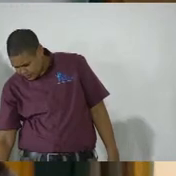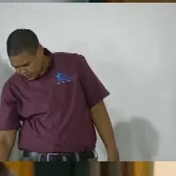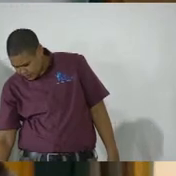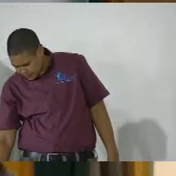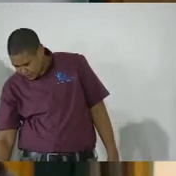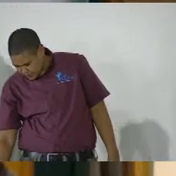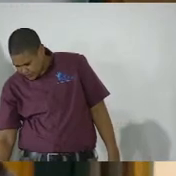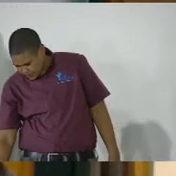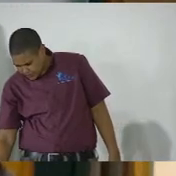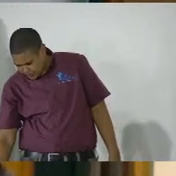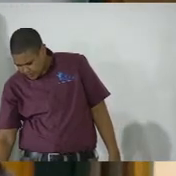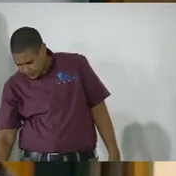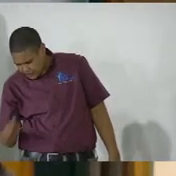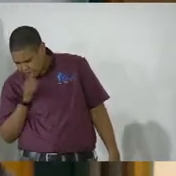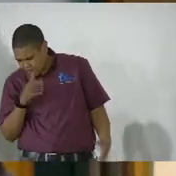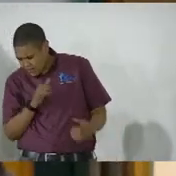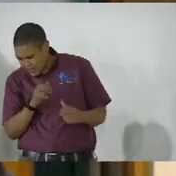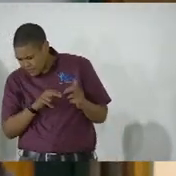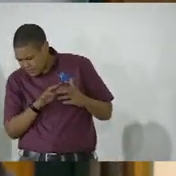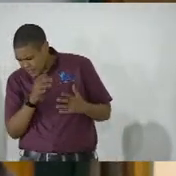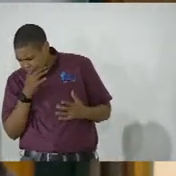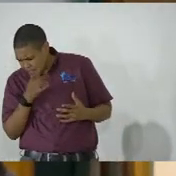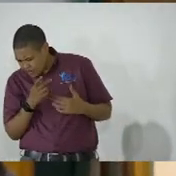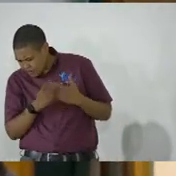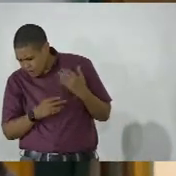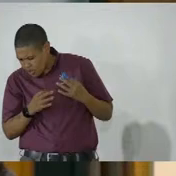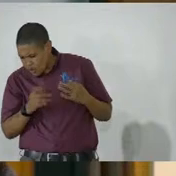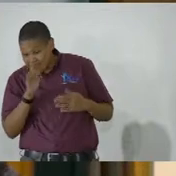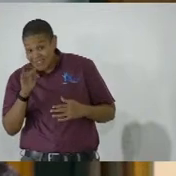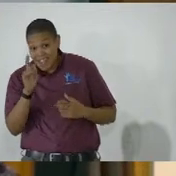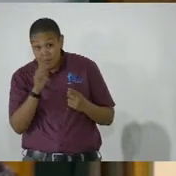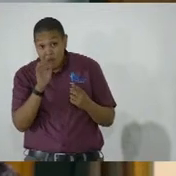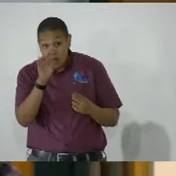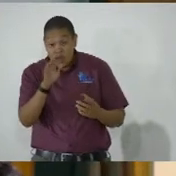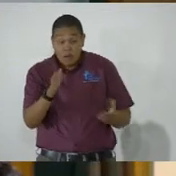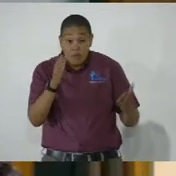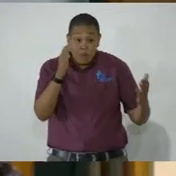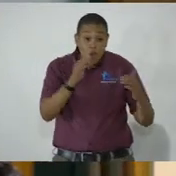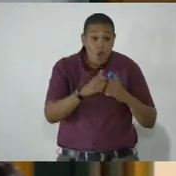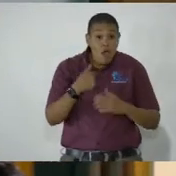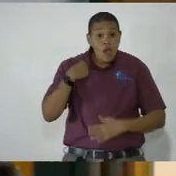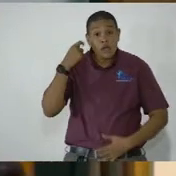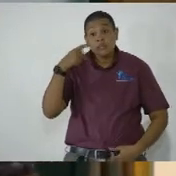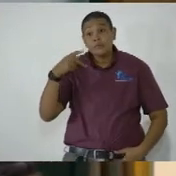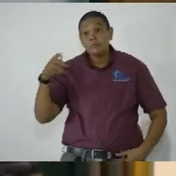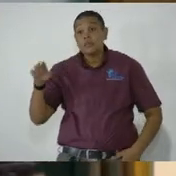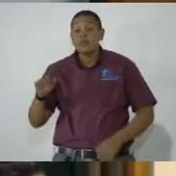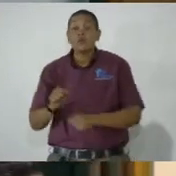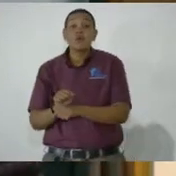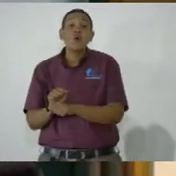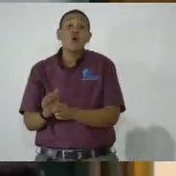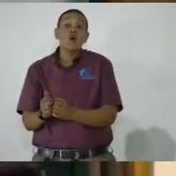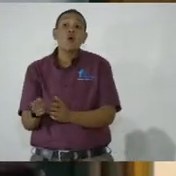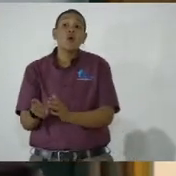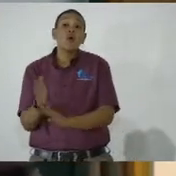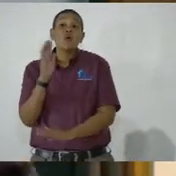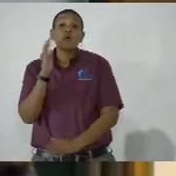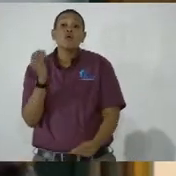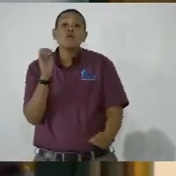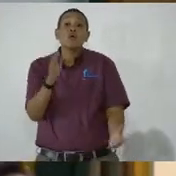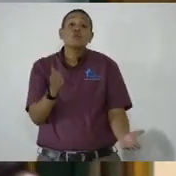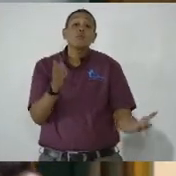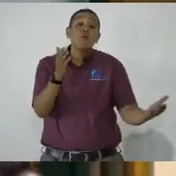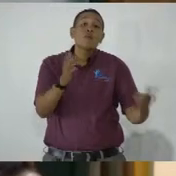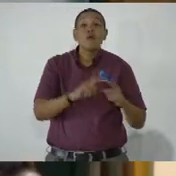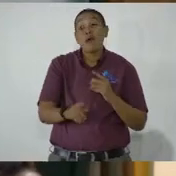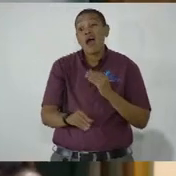and they, at that point, will put a proposal. How I understand the PPP works, Madam Speaker, they will put a proposal,